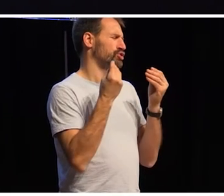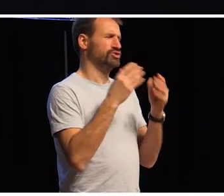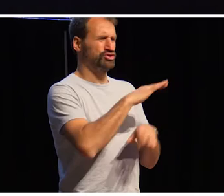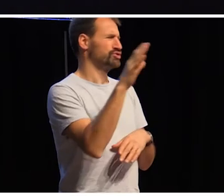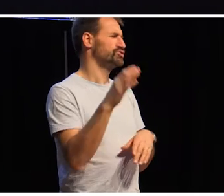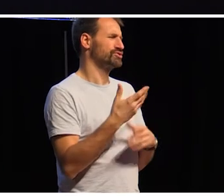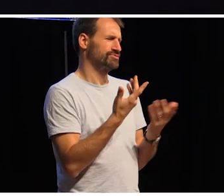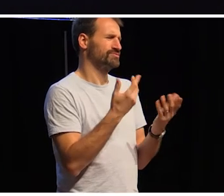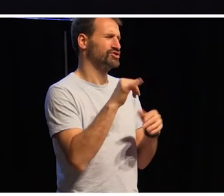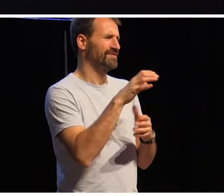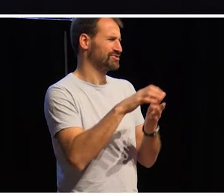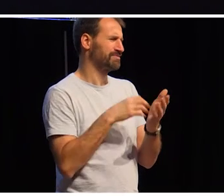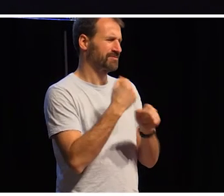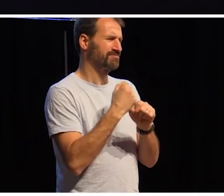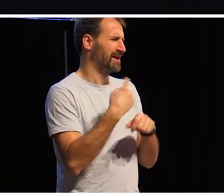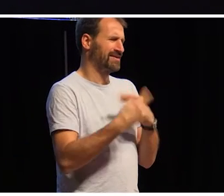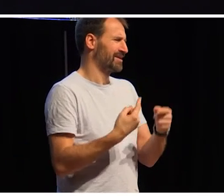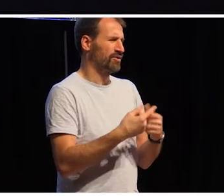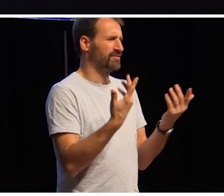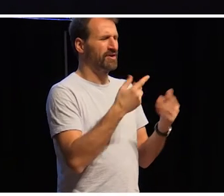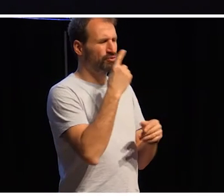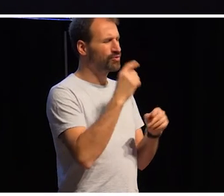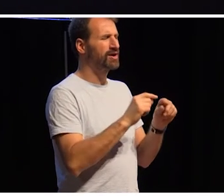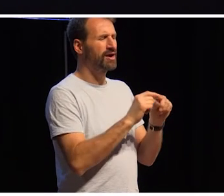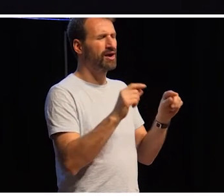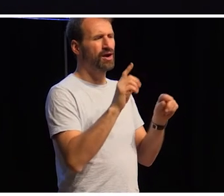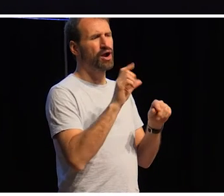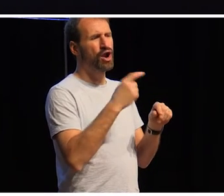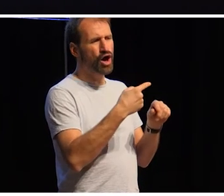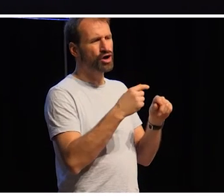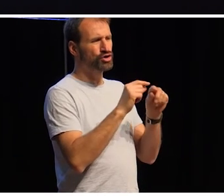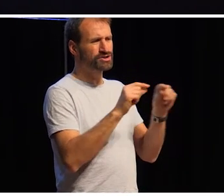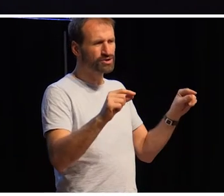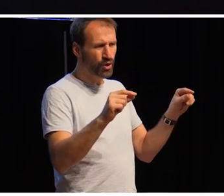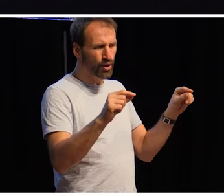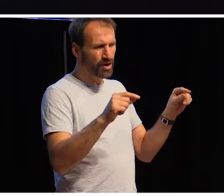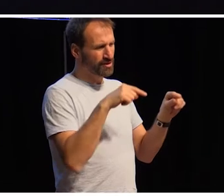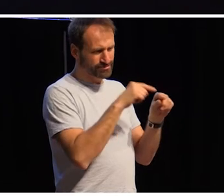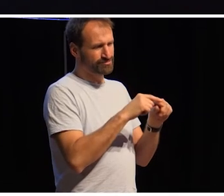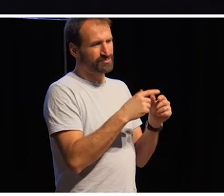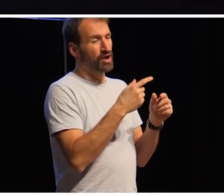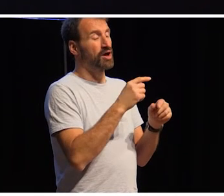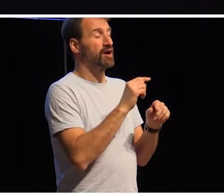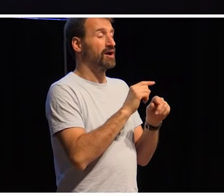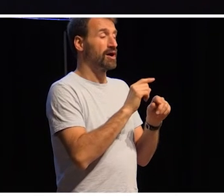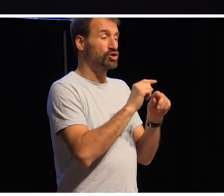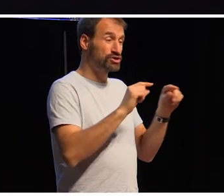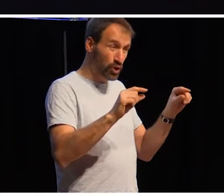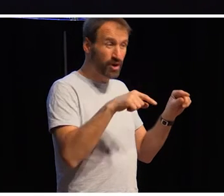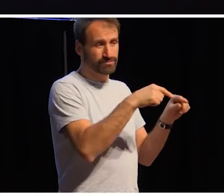time. Even if you just do console.log, console is your object, and log is the property.